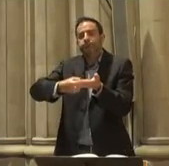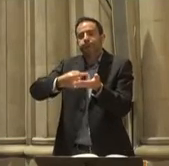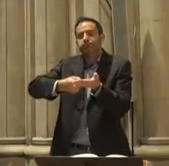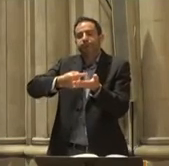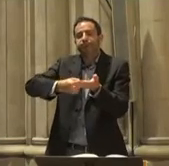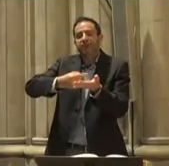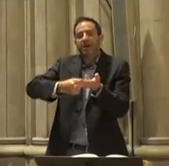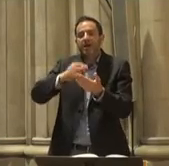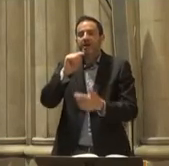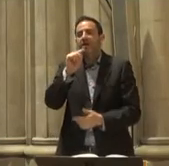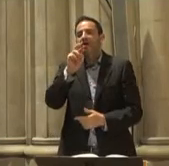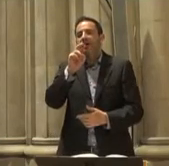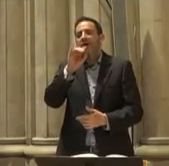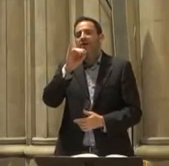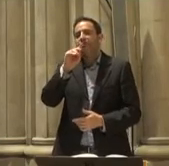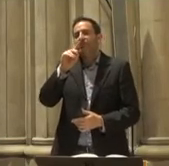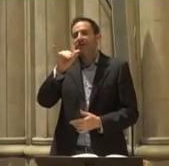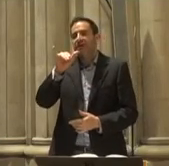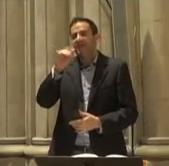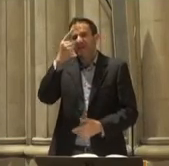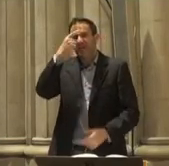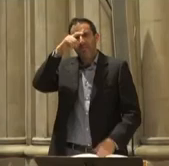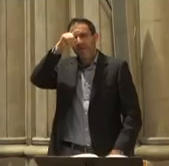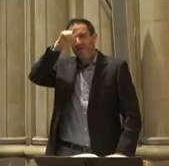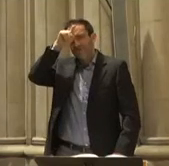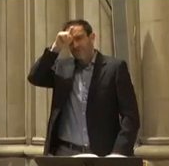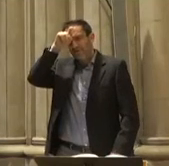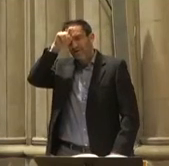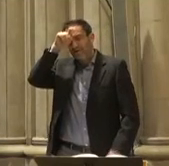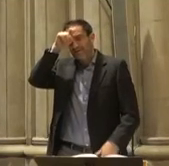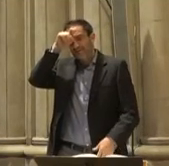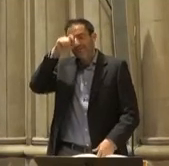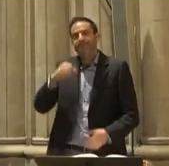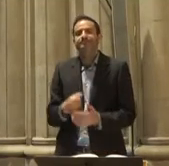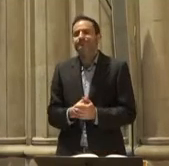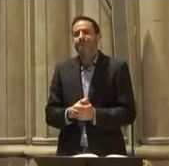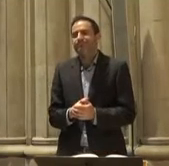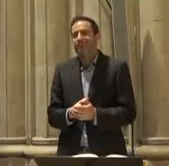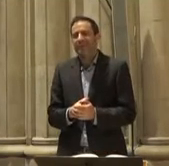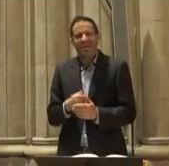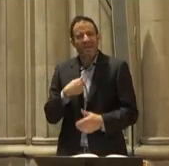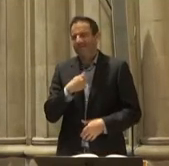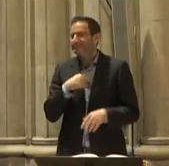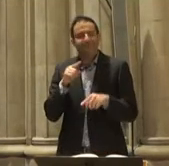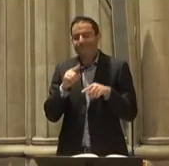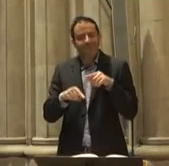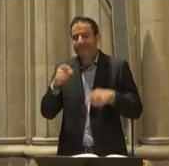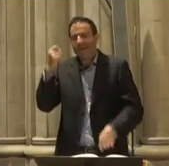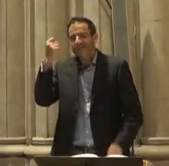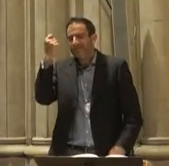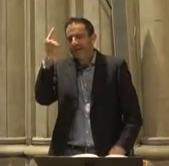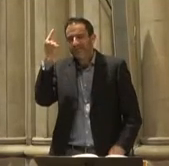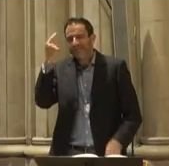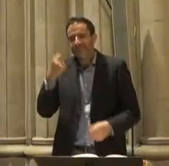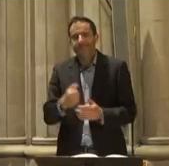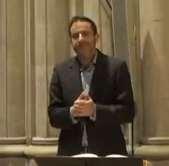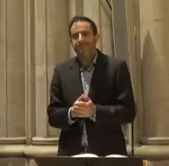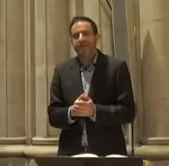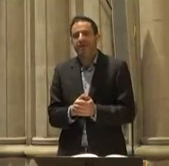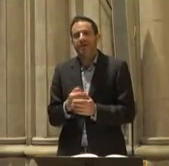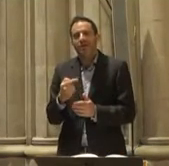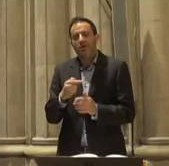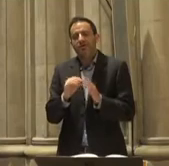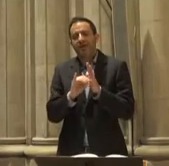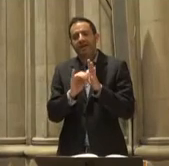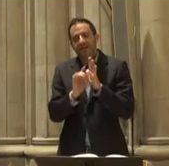Trinity. A mystery that defies our ability to comprehend because it touches at the core an identity